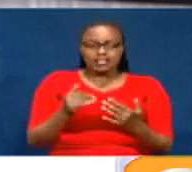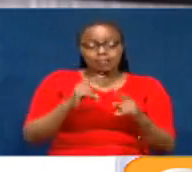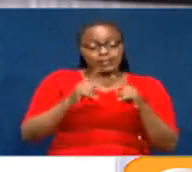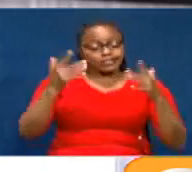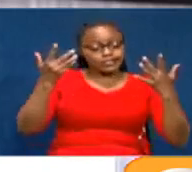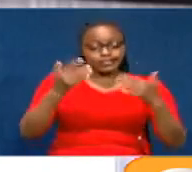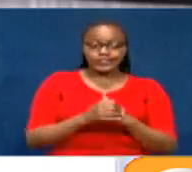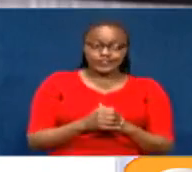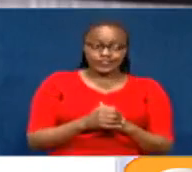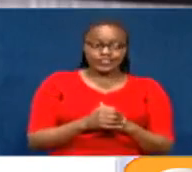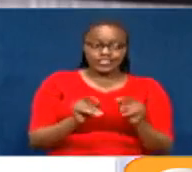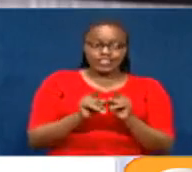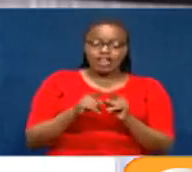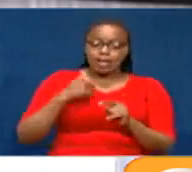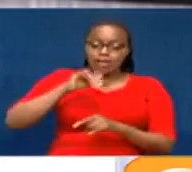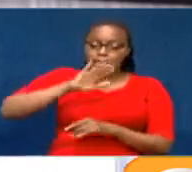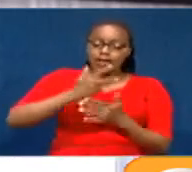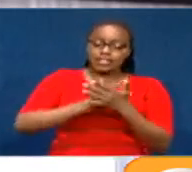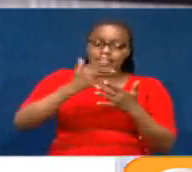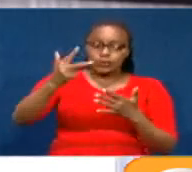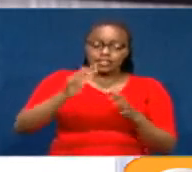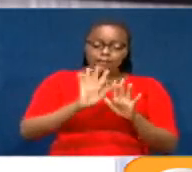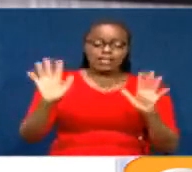lakini, bado nimebaki wiki tatu.